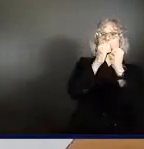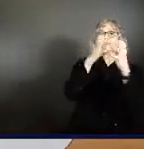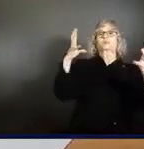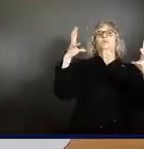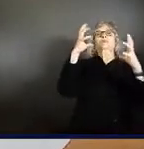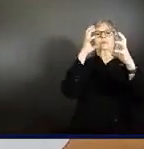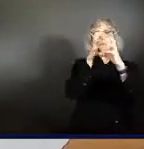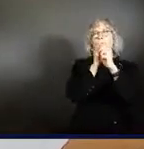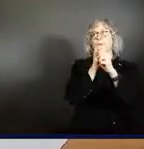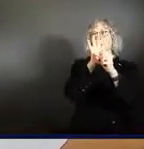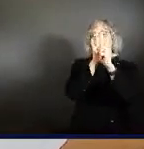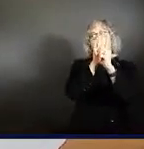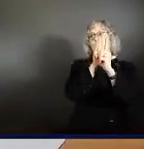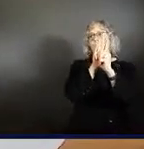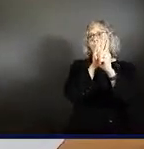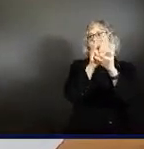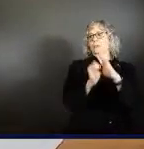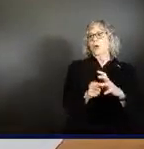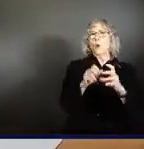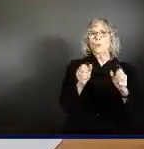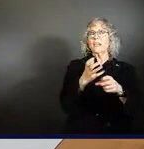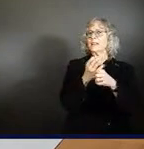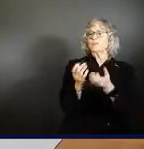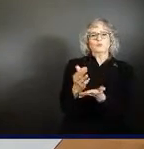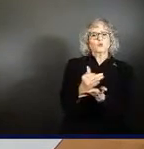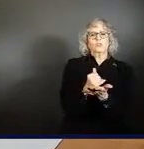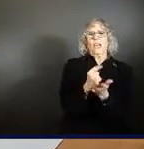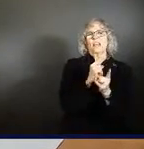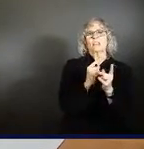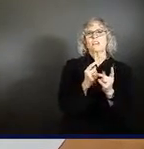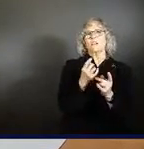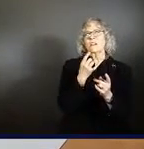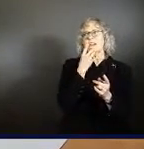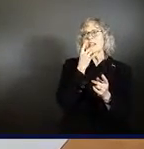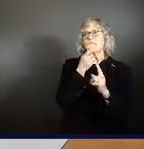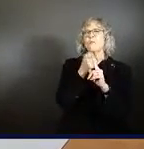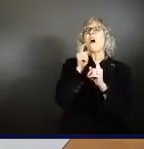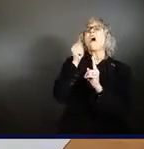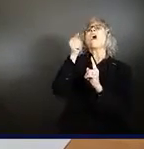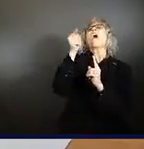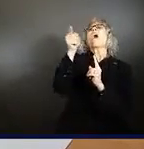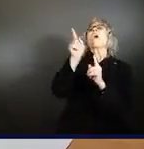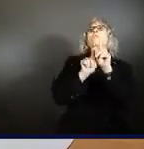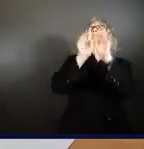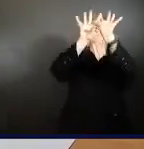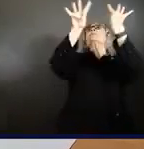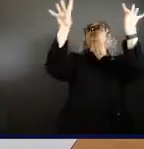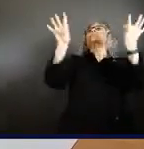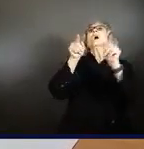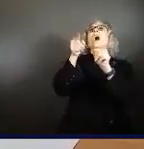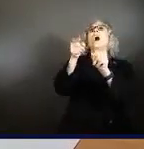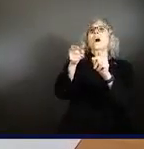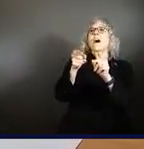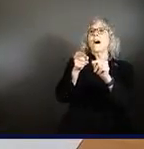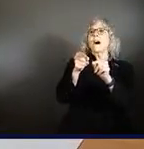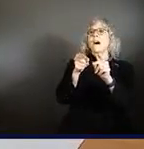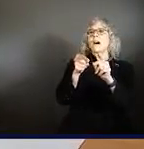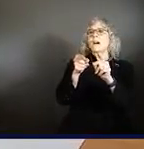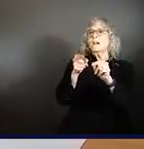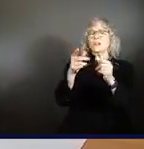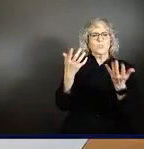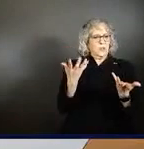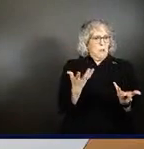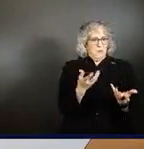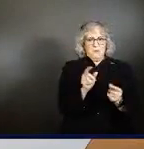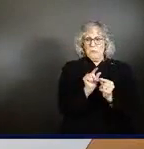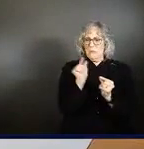light from the farthest away galaxies, right? So very, very faint things. People always ask like, well, how can you not get an image from a planet